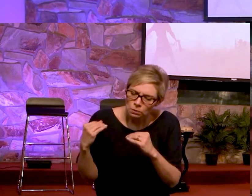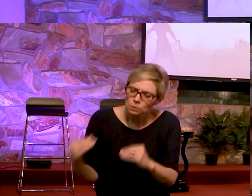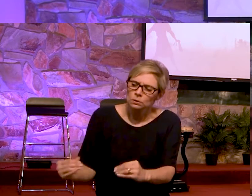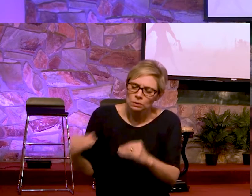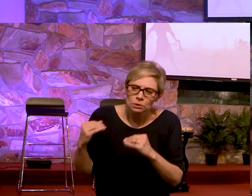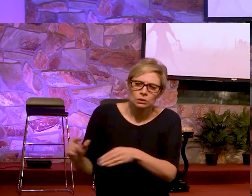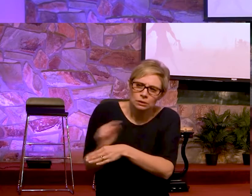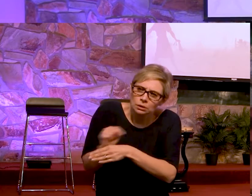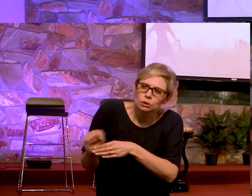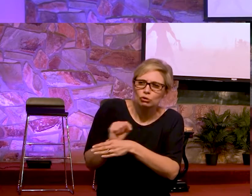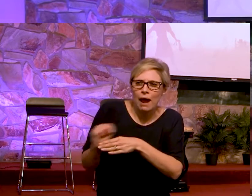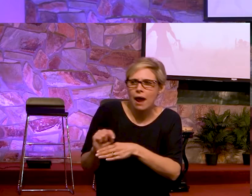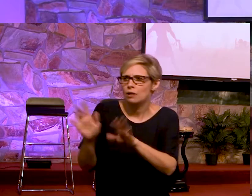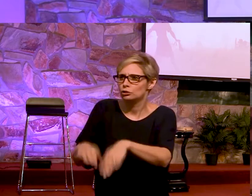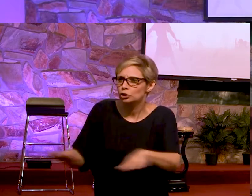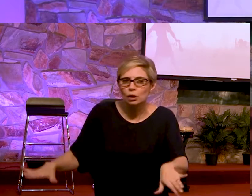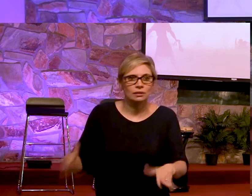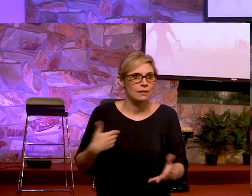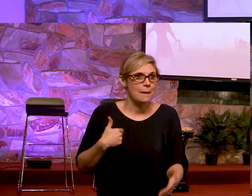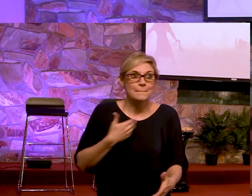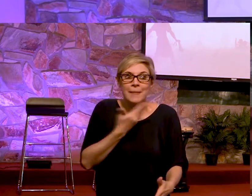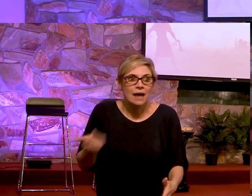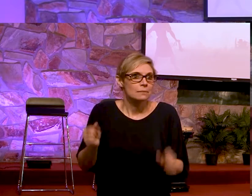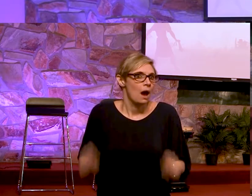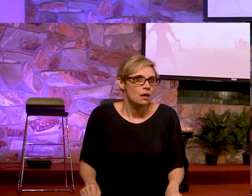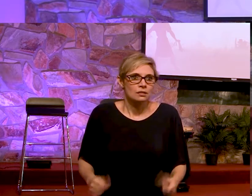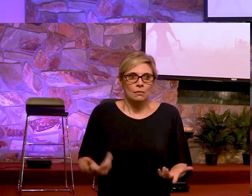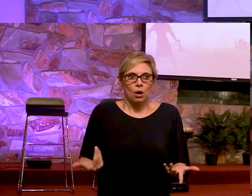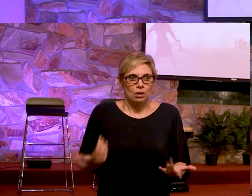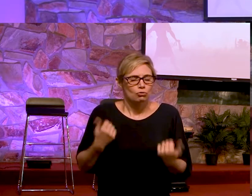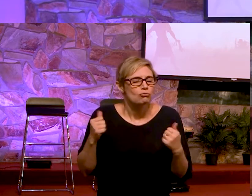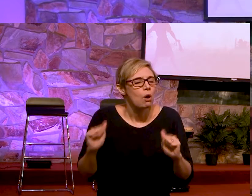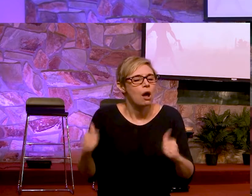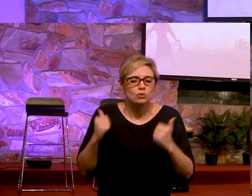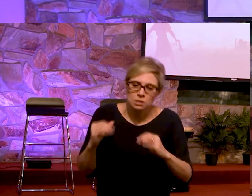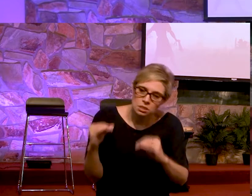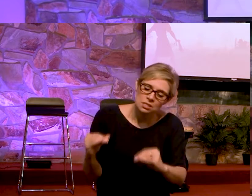and does the best they can in parenting their child,